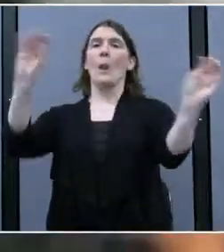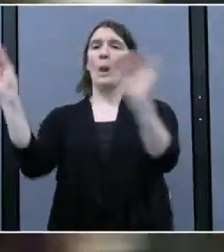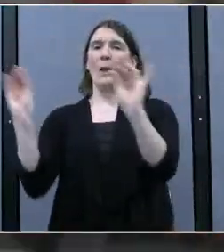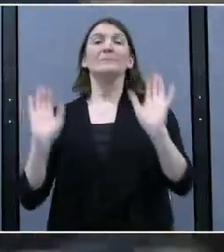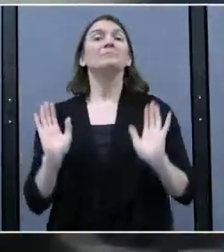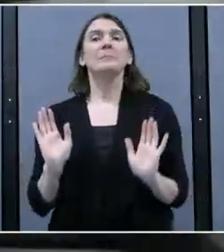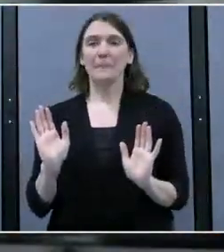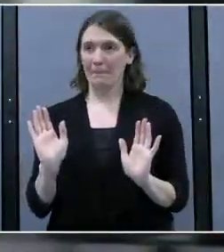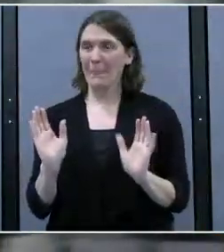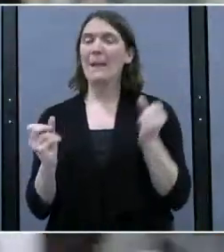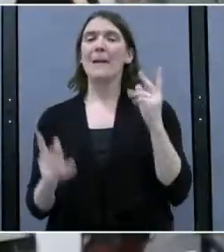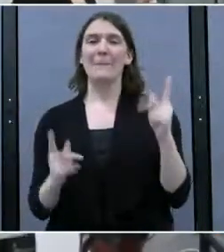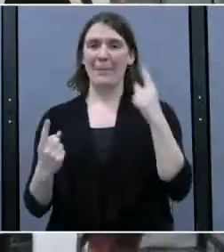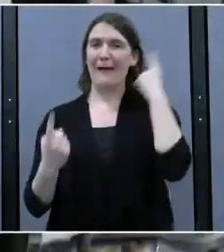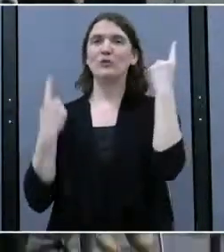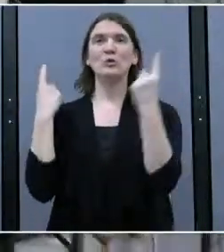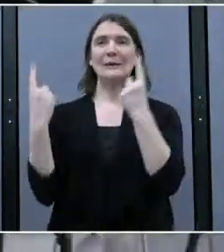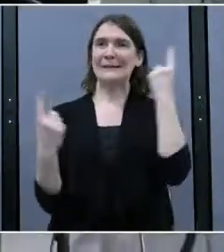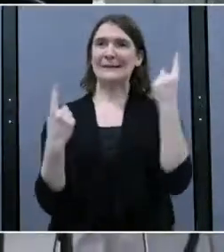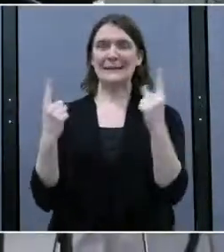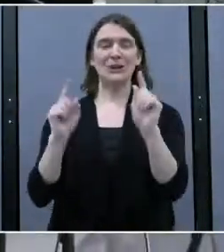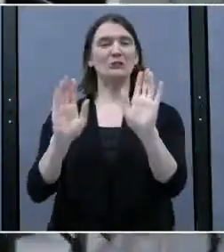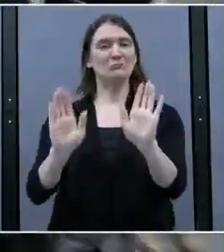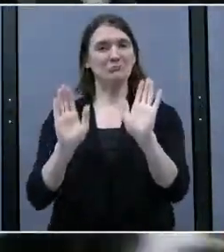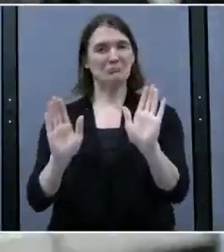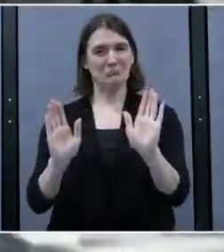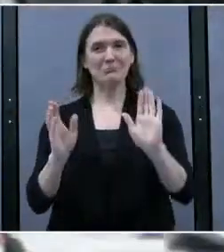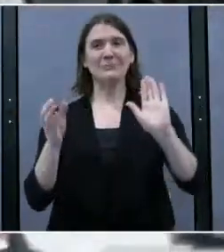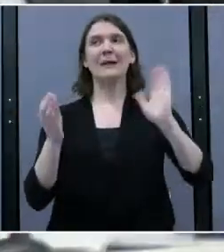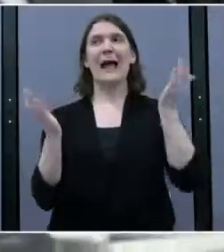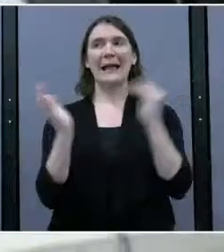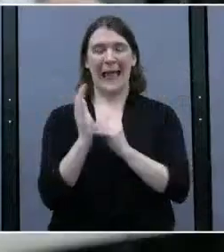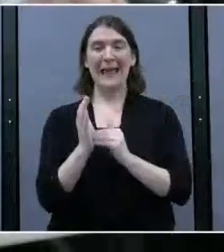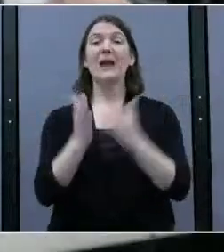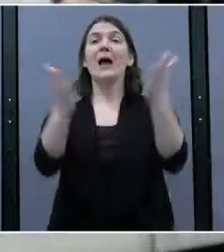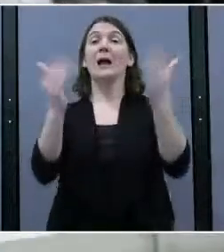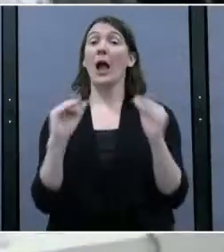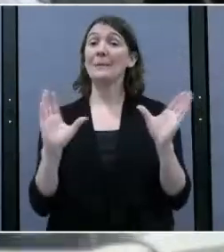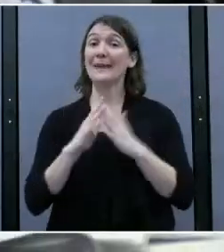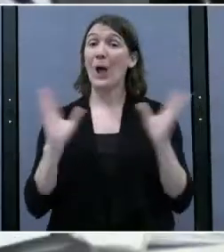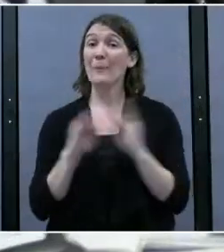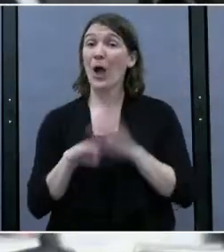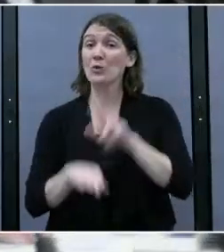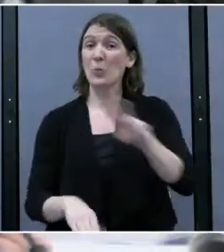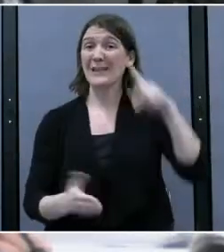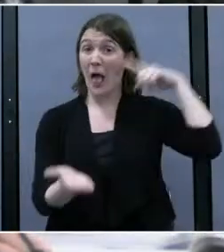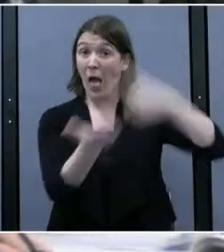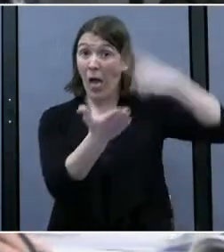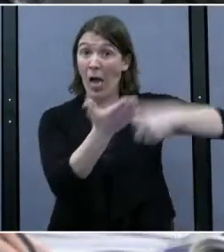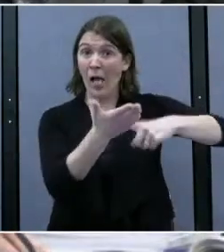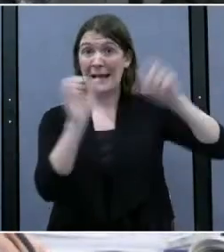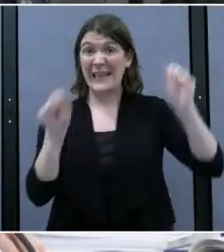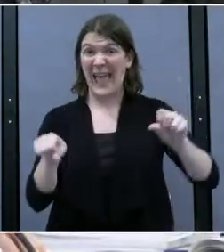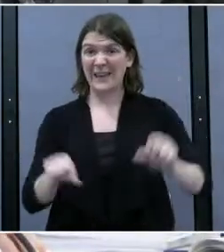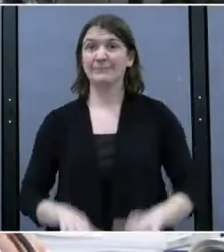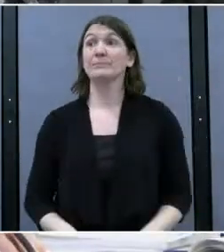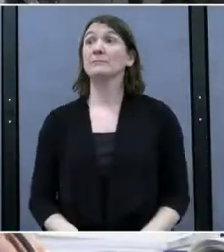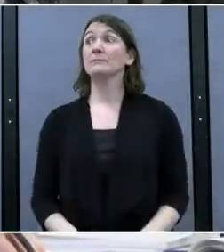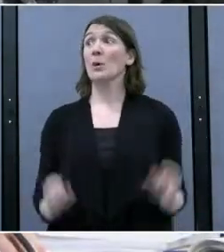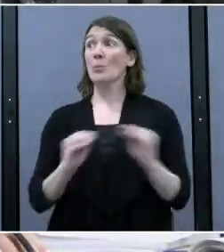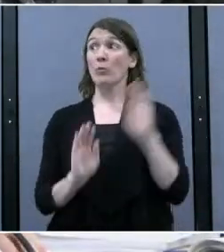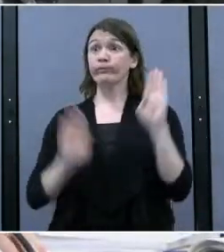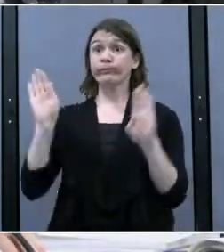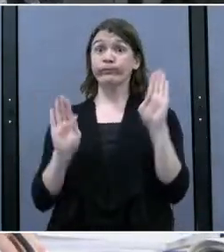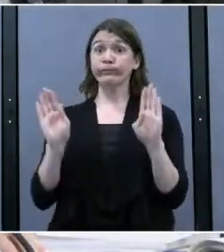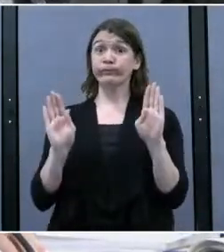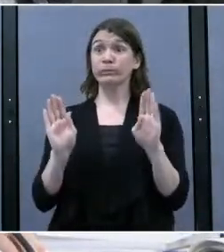for this body to consider before town meeting on March 22nd. Is there anything further on this article? Daniel,